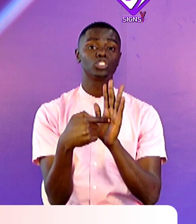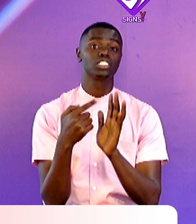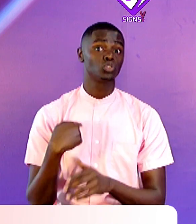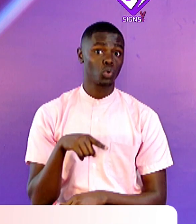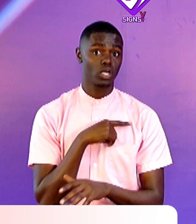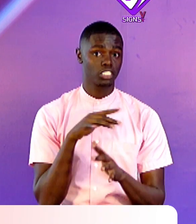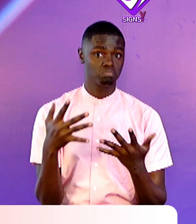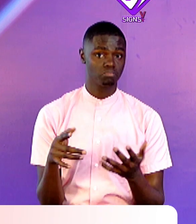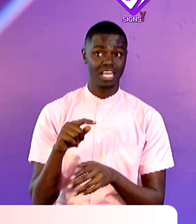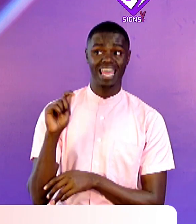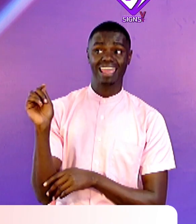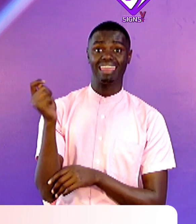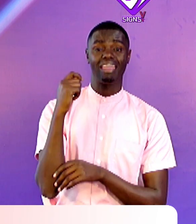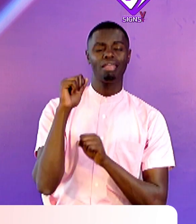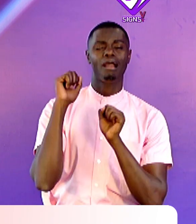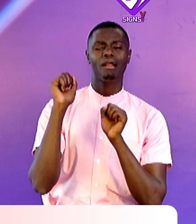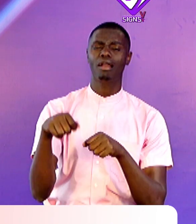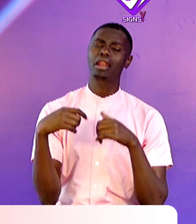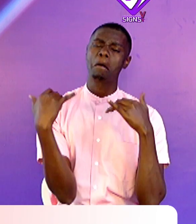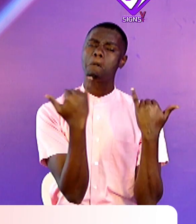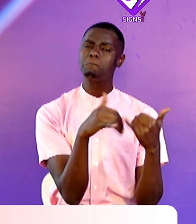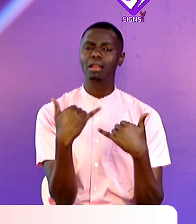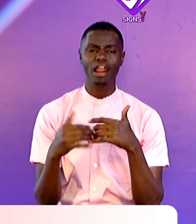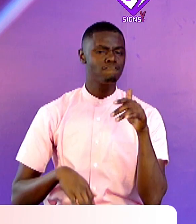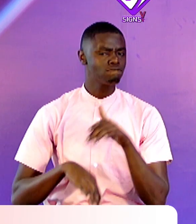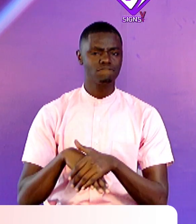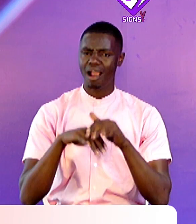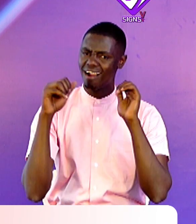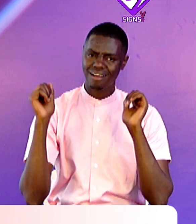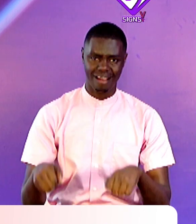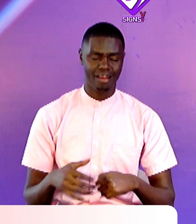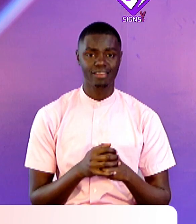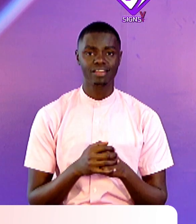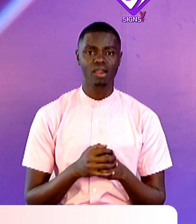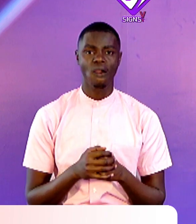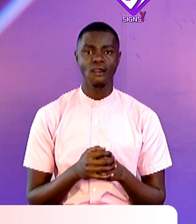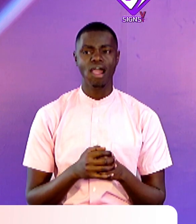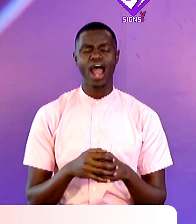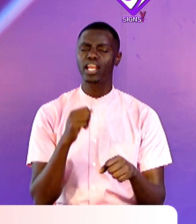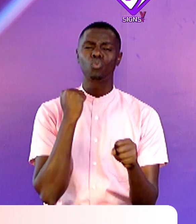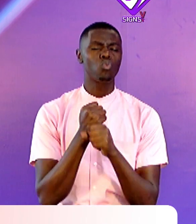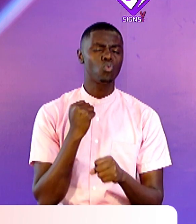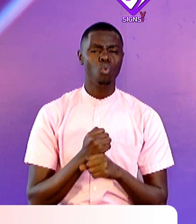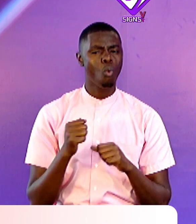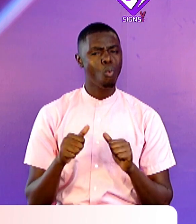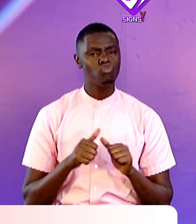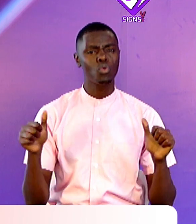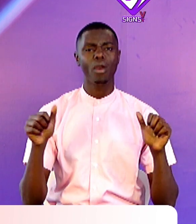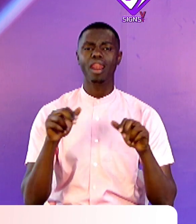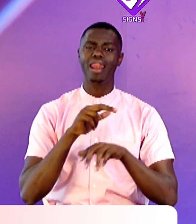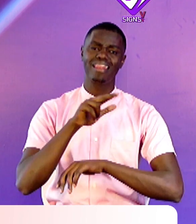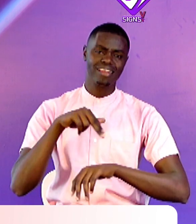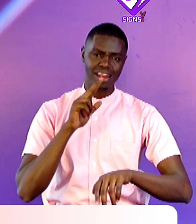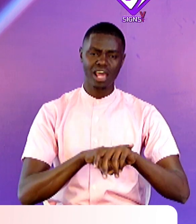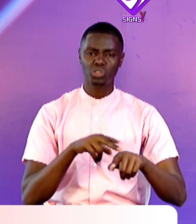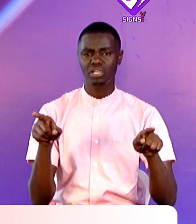well that Kenya is capable of playing football and doing very well nationally and also